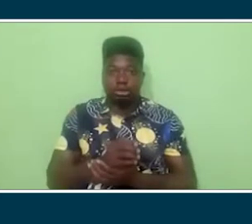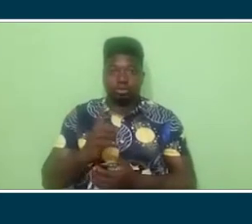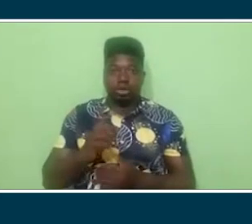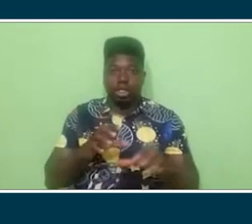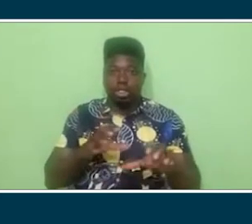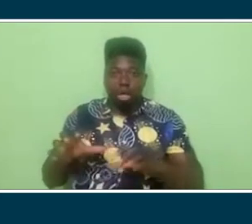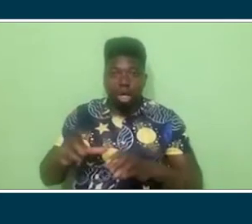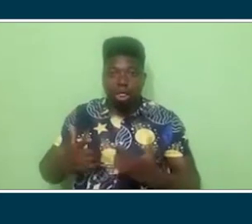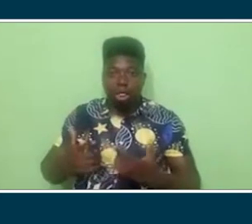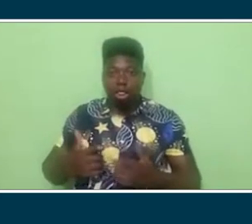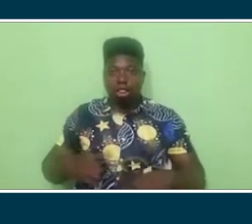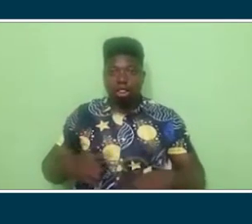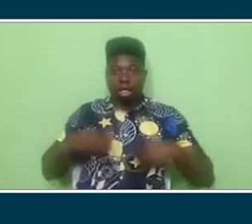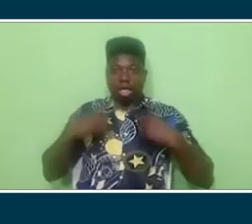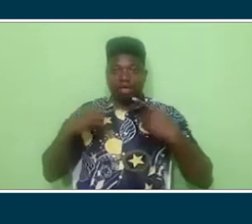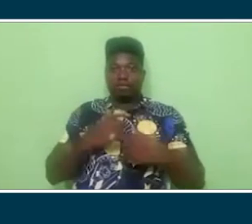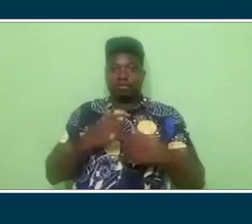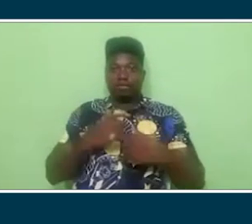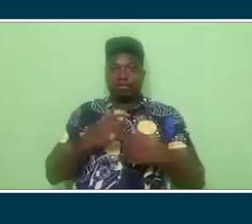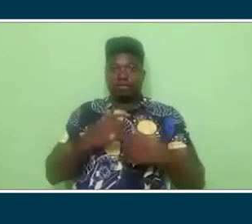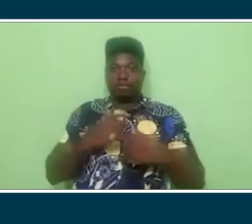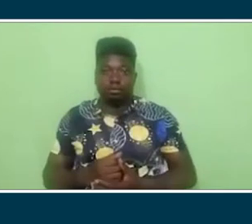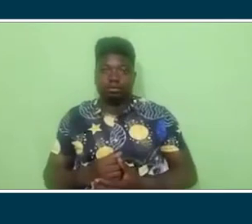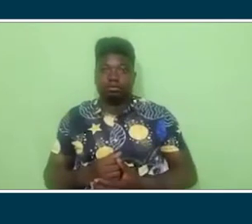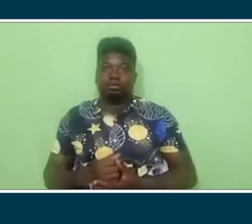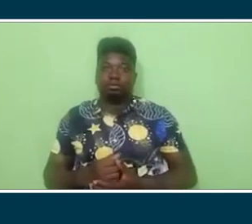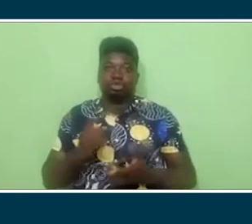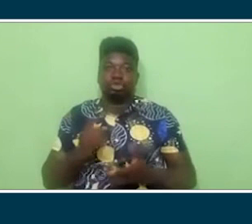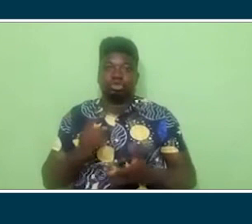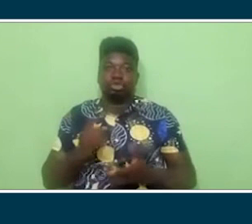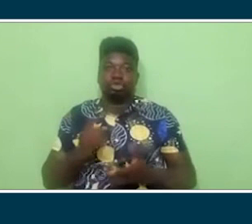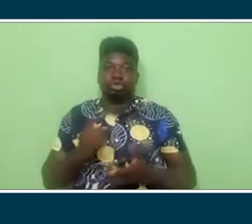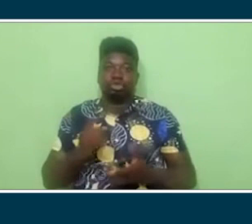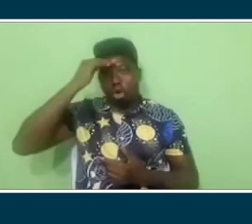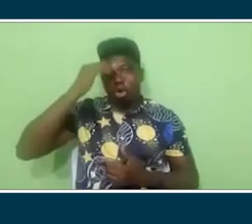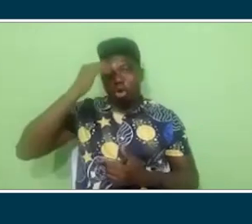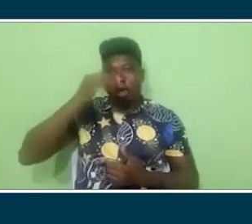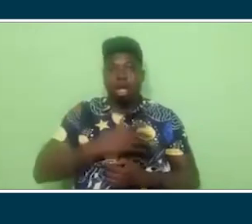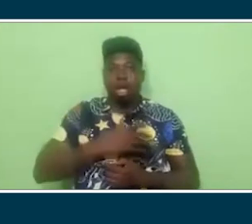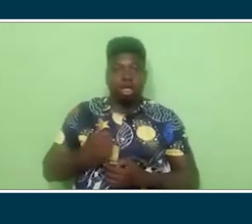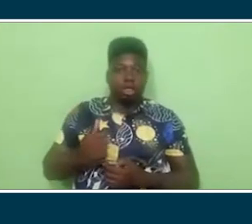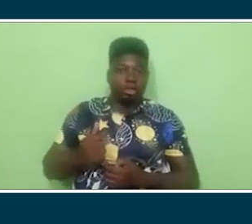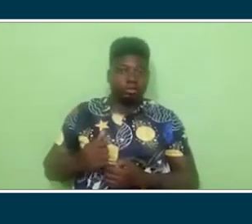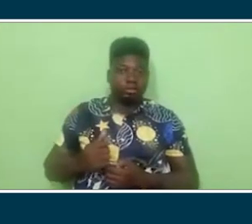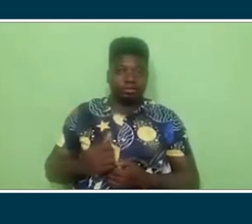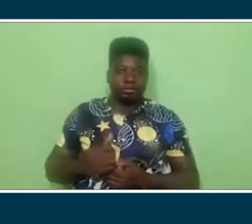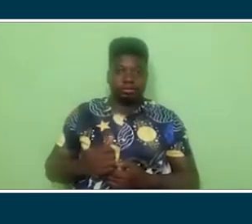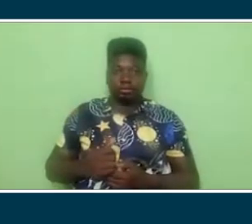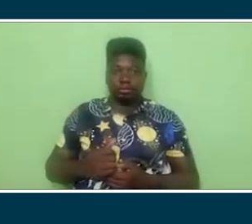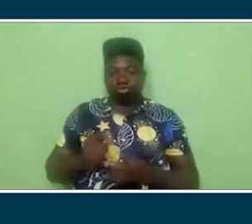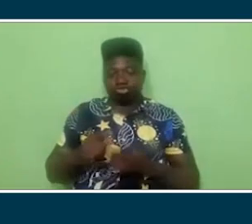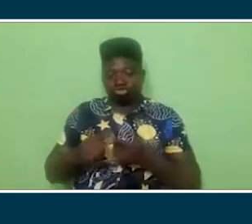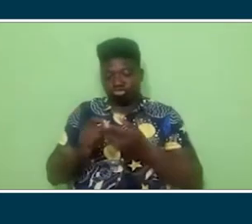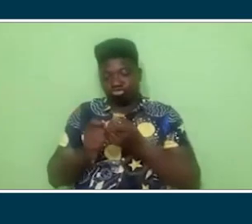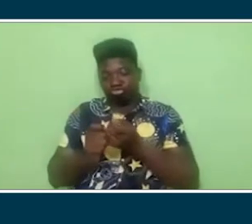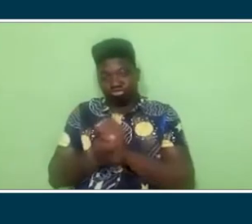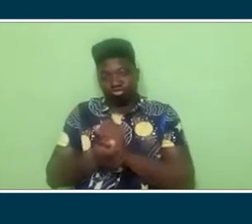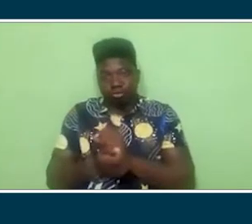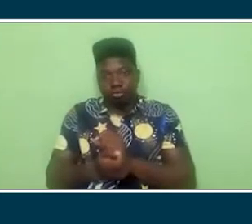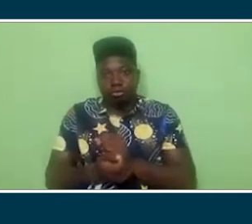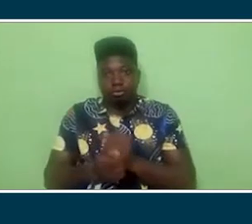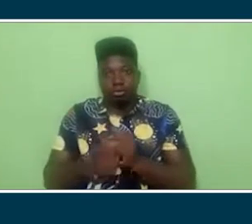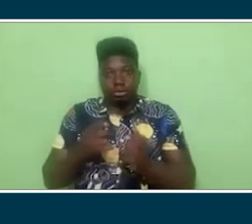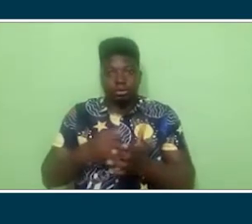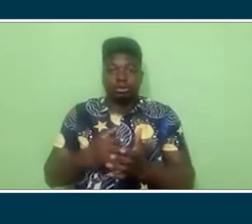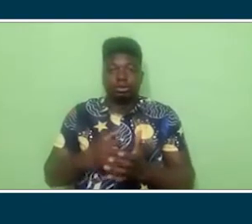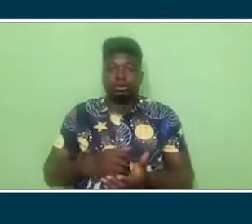when the fog lifts, then we become potentially enraged and militant and really urgent to want to make change. So it shows up